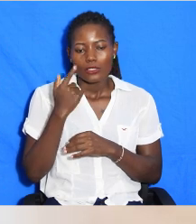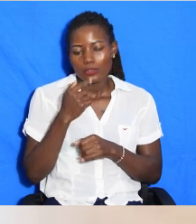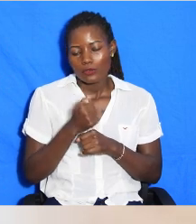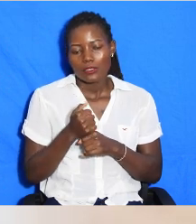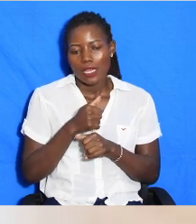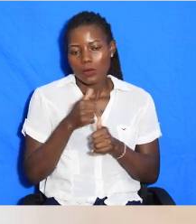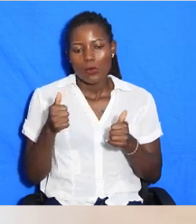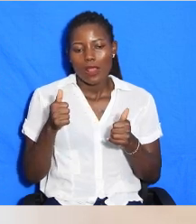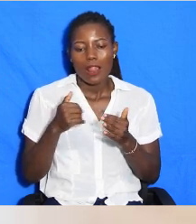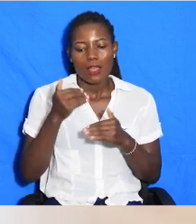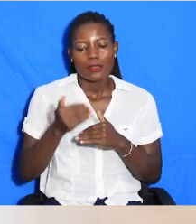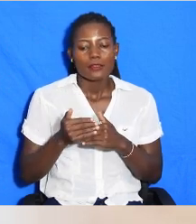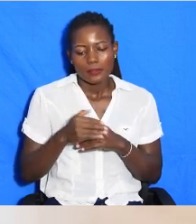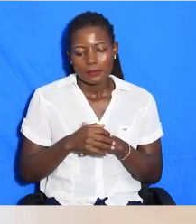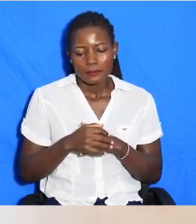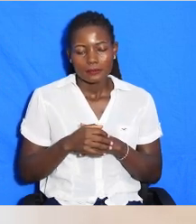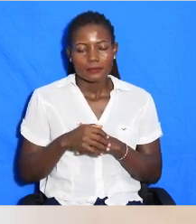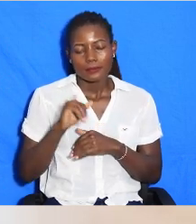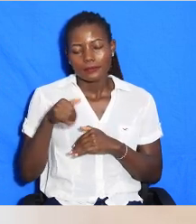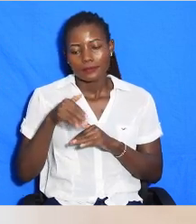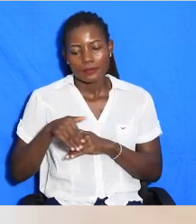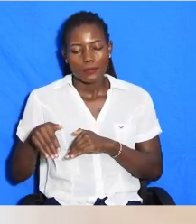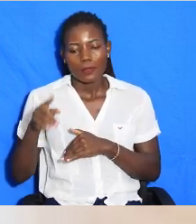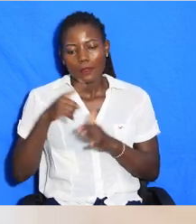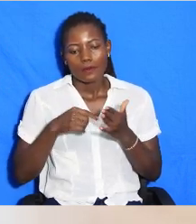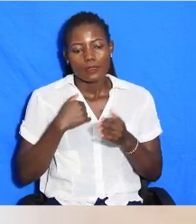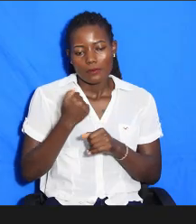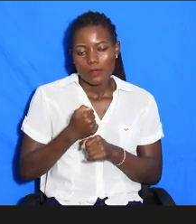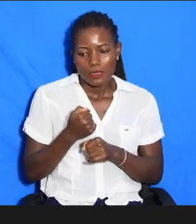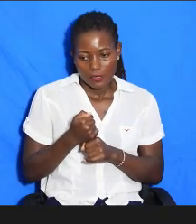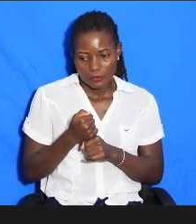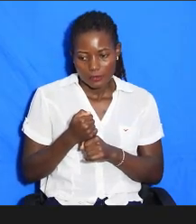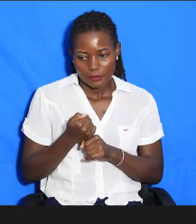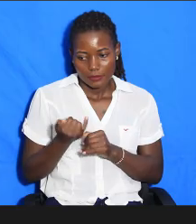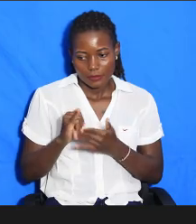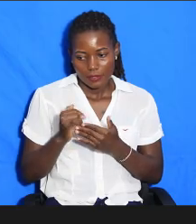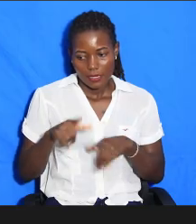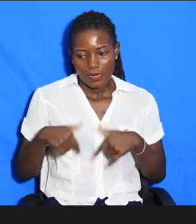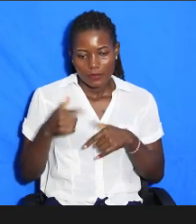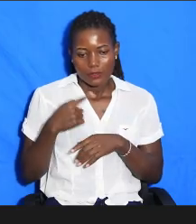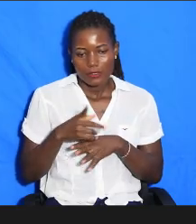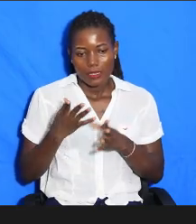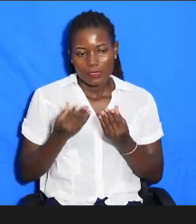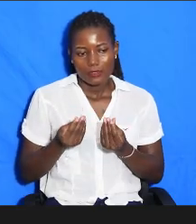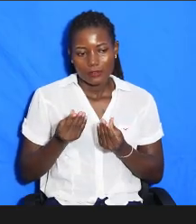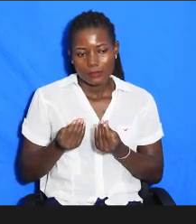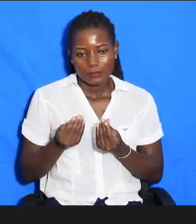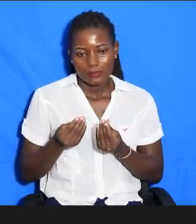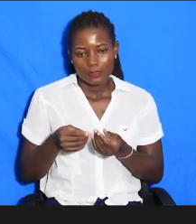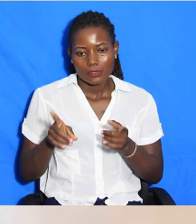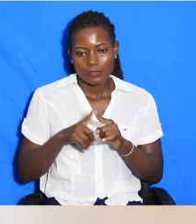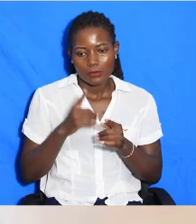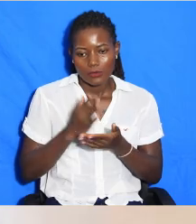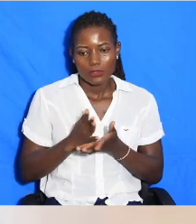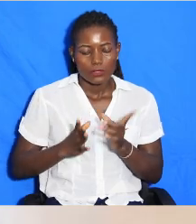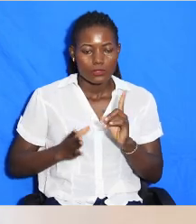to mm-hmm, reinvent, just follow what has been done, mm, so that their life can be easy and, of course, to